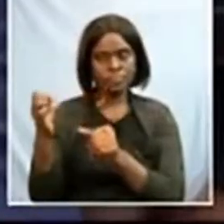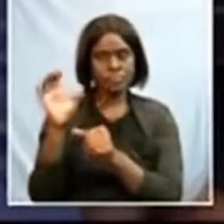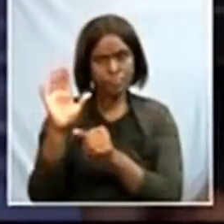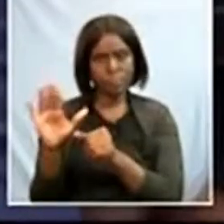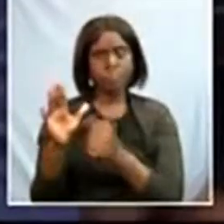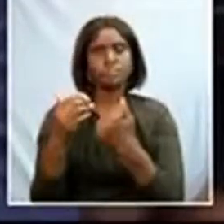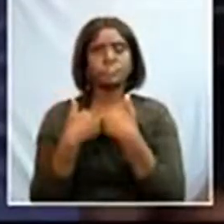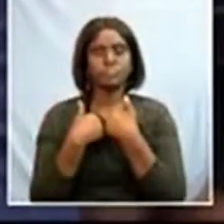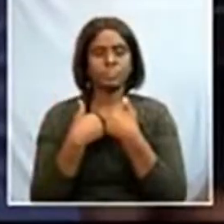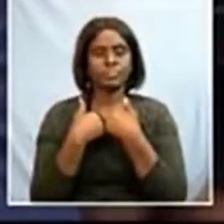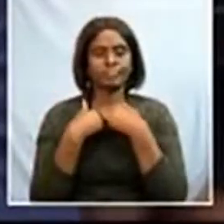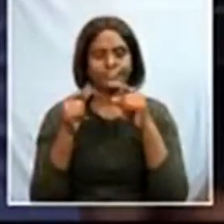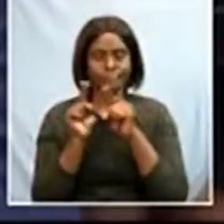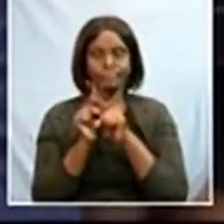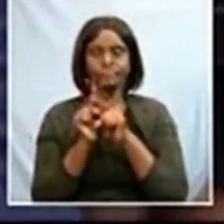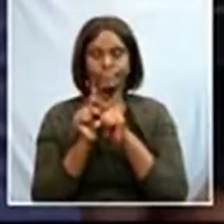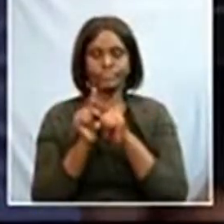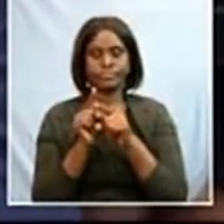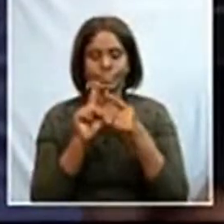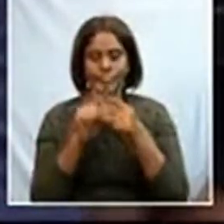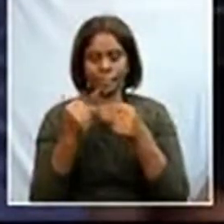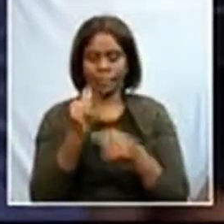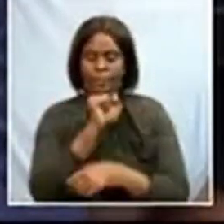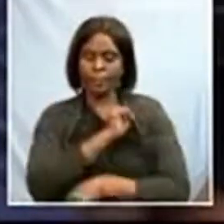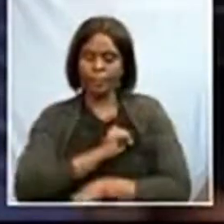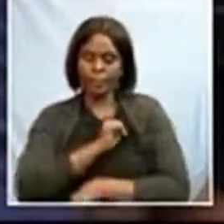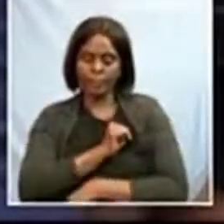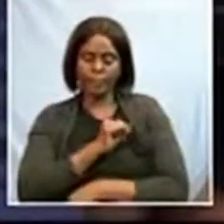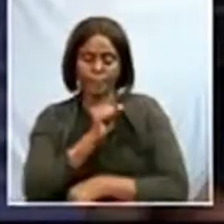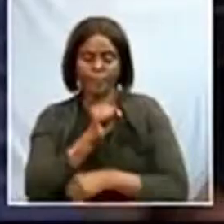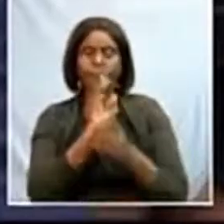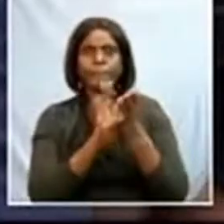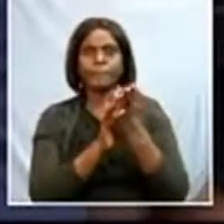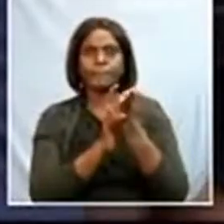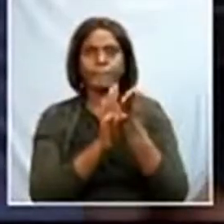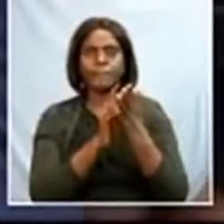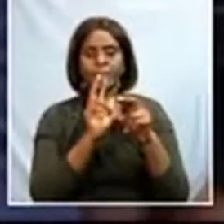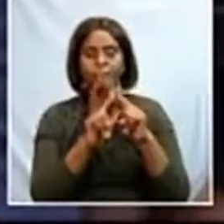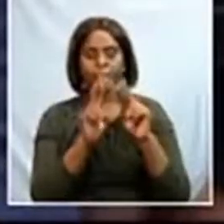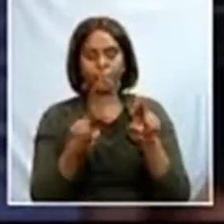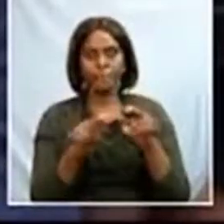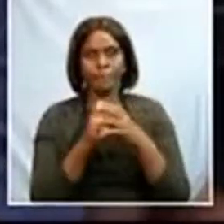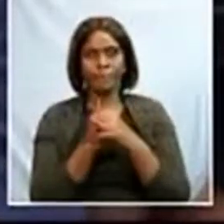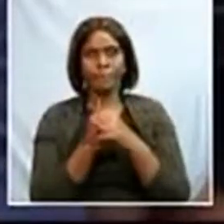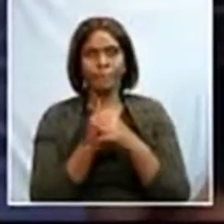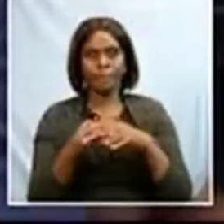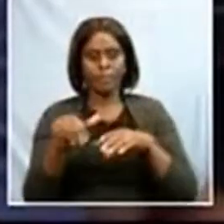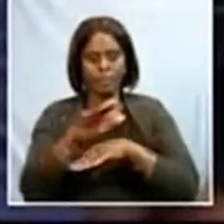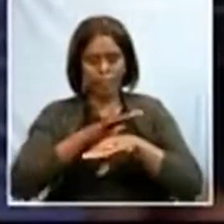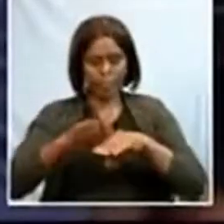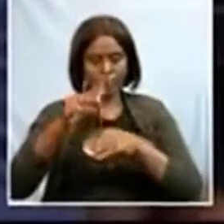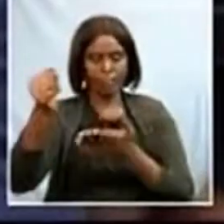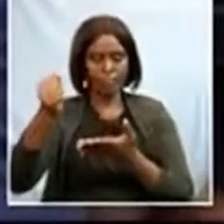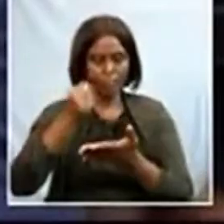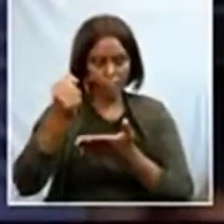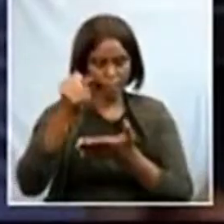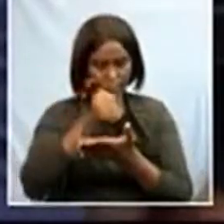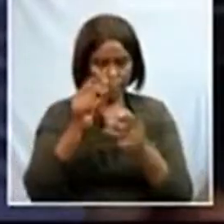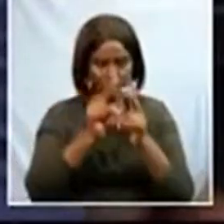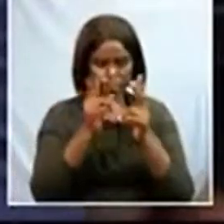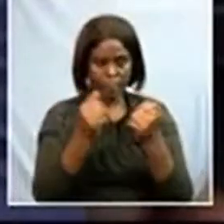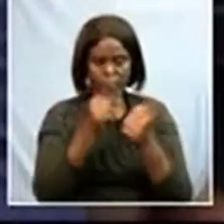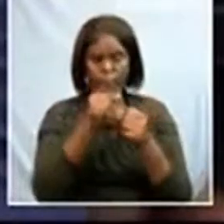had, and unfortunately the school chair over-enrolled, and so